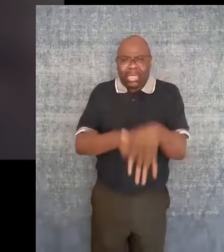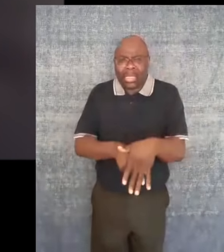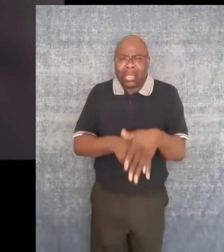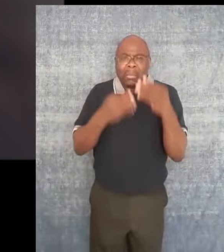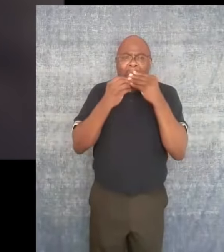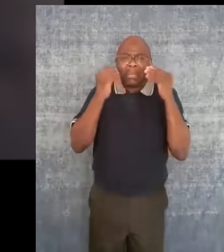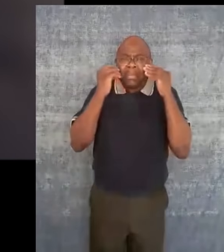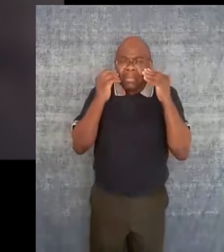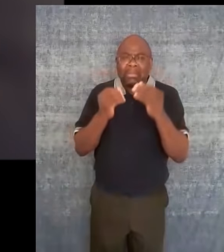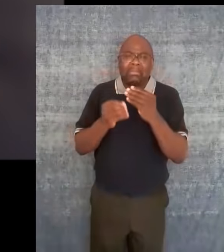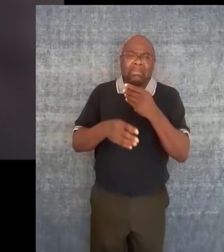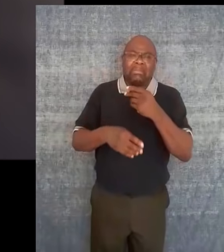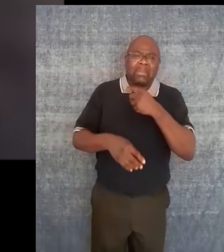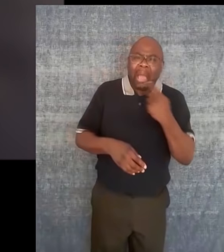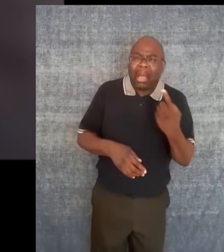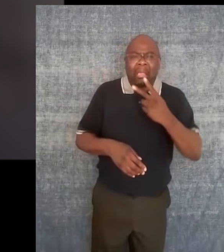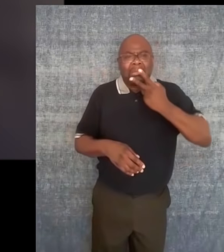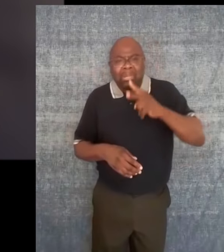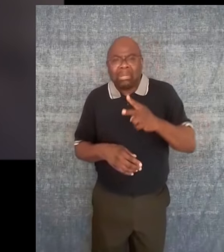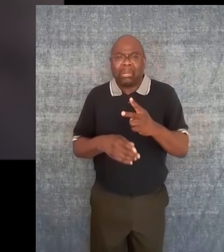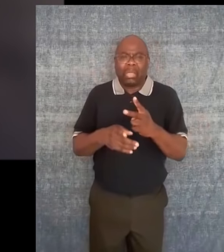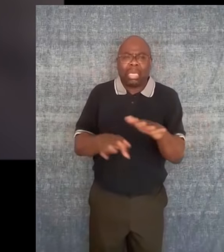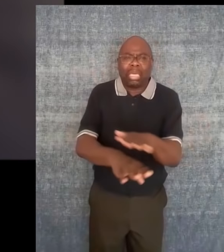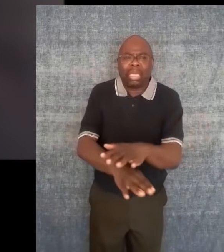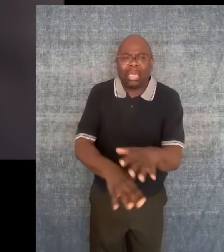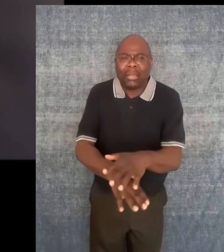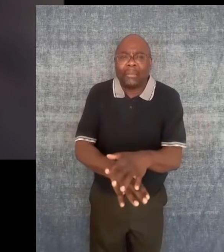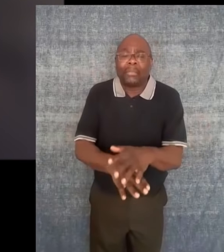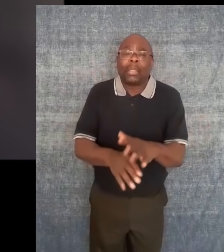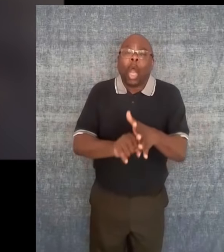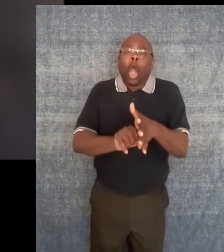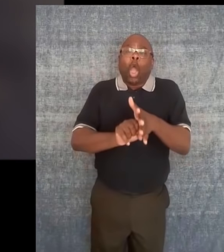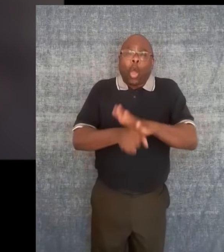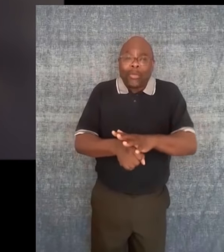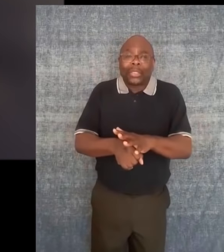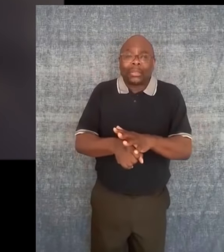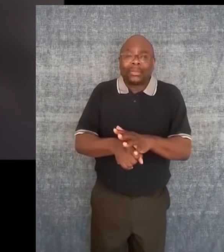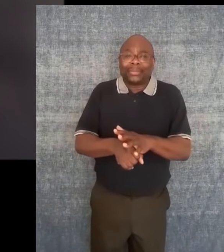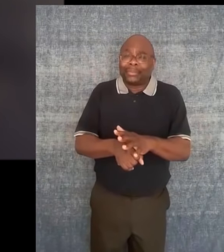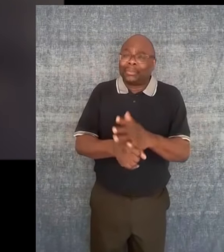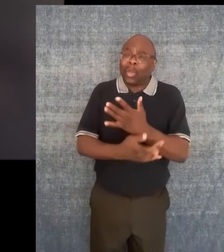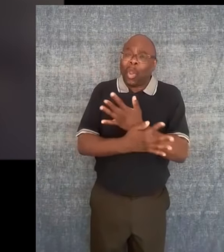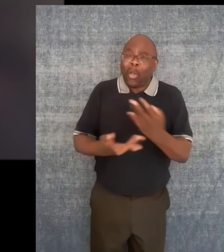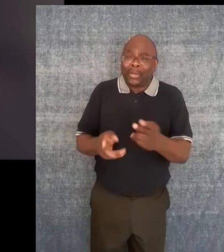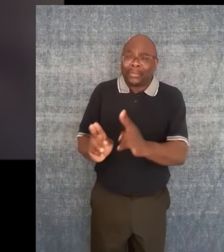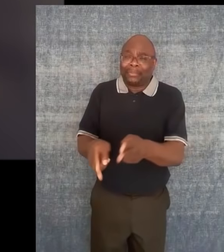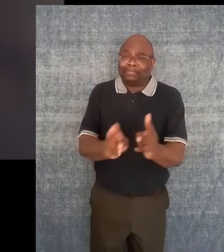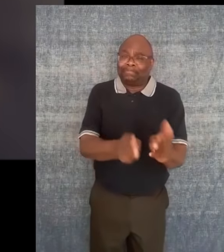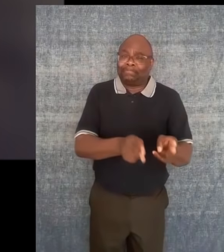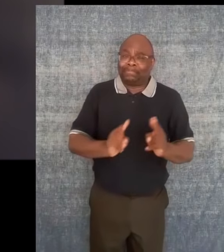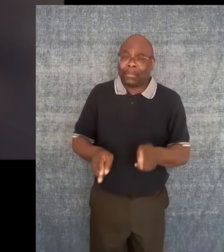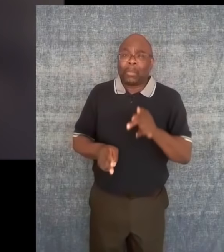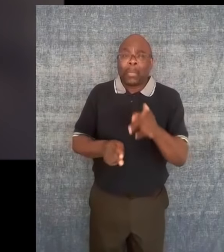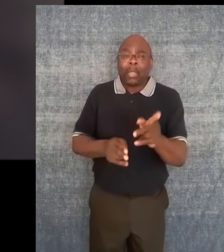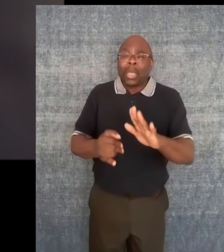of schemes, lies and cover-up gloves. COVID-19 has ravaged and devoured its prey, but